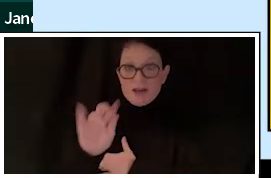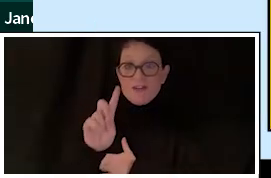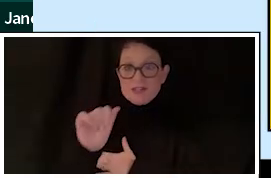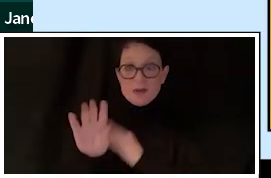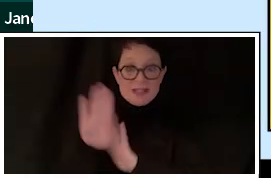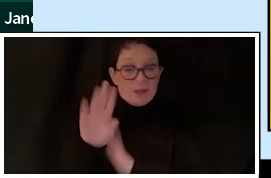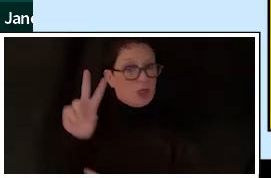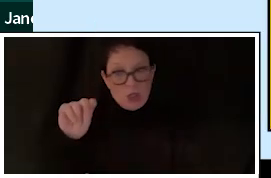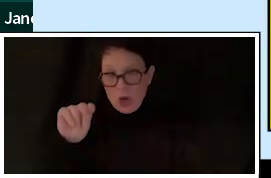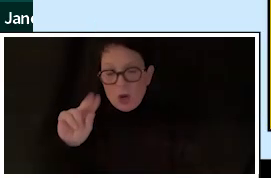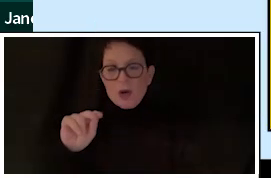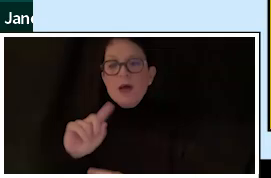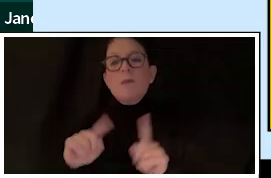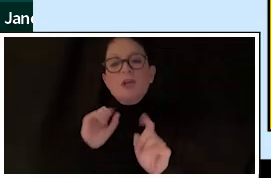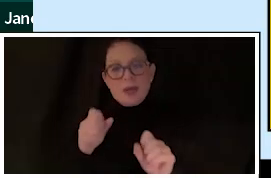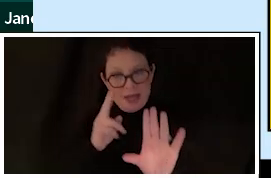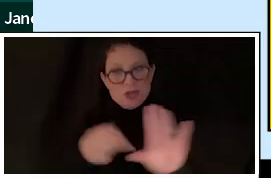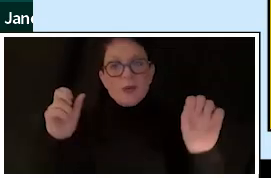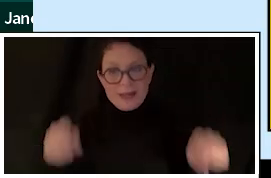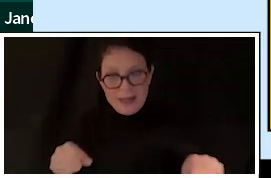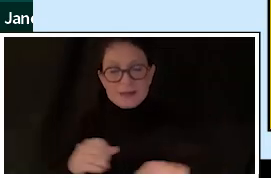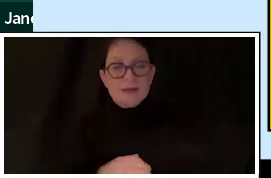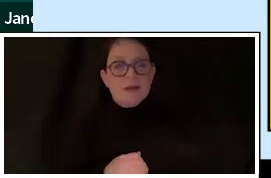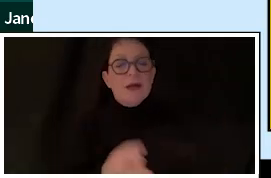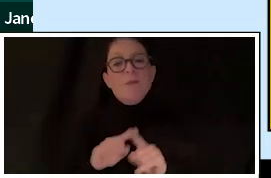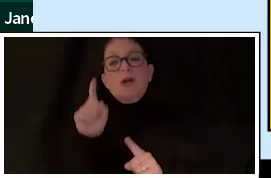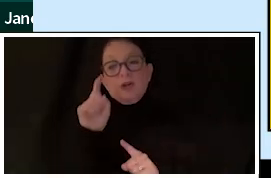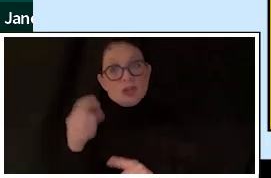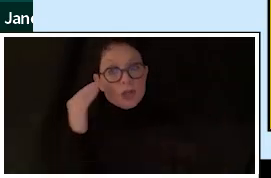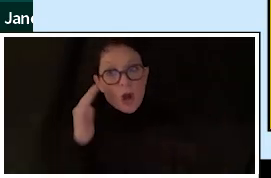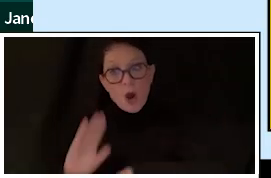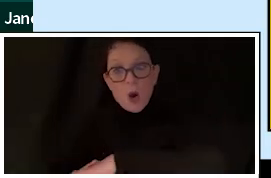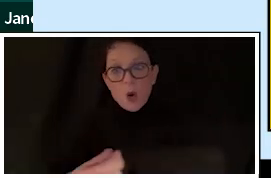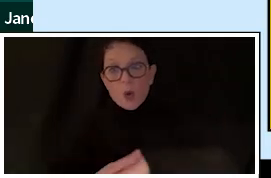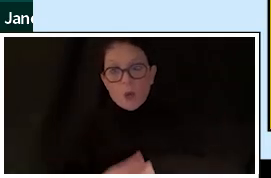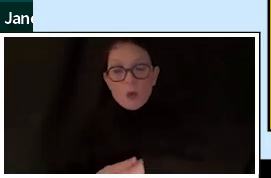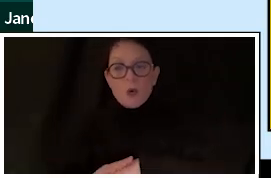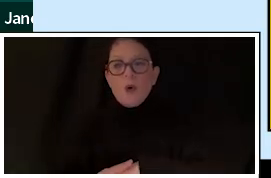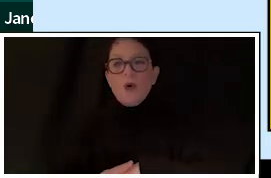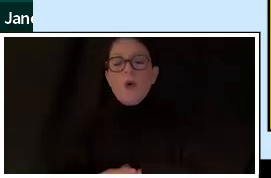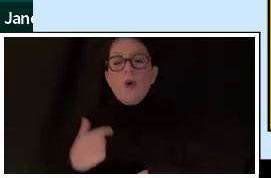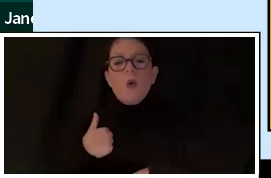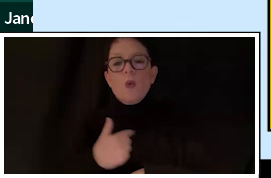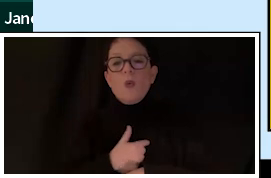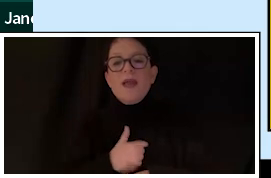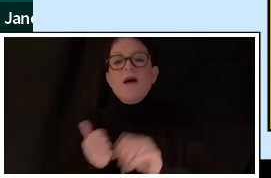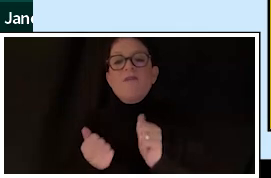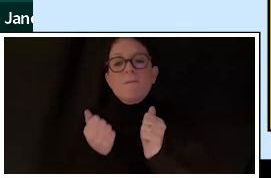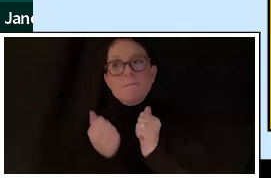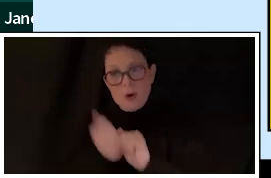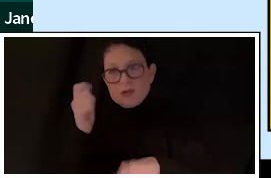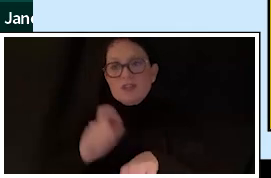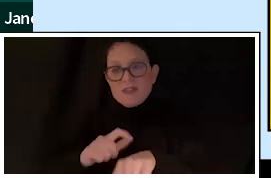Disabilities to join the leadership series, but you should be aware that we spend a significant amount of